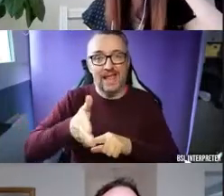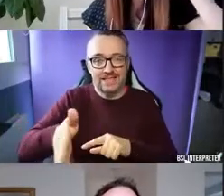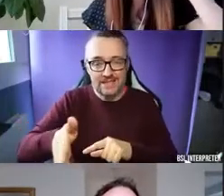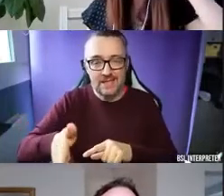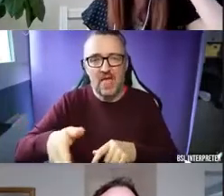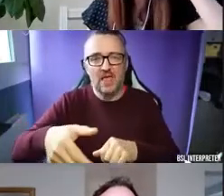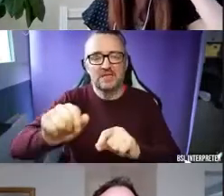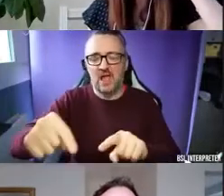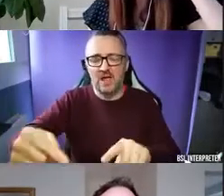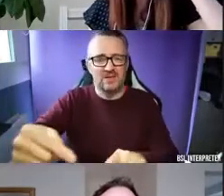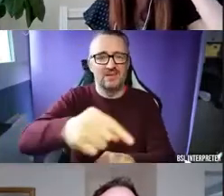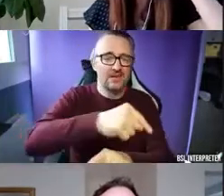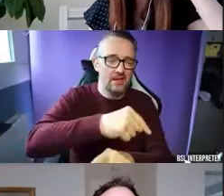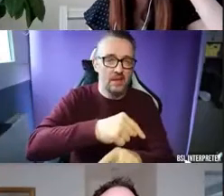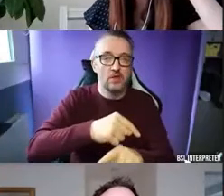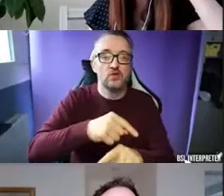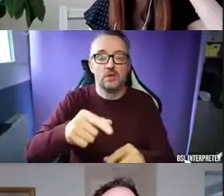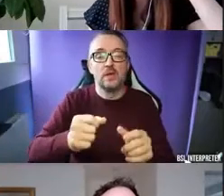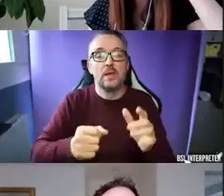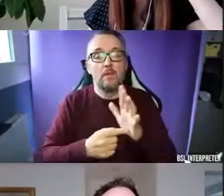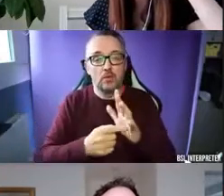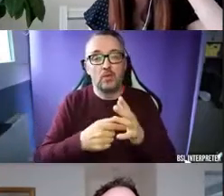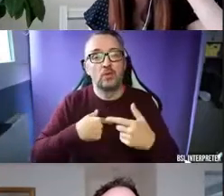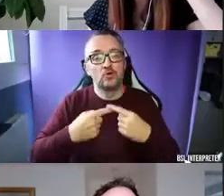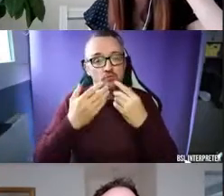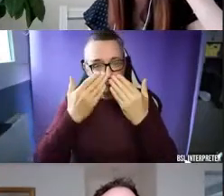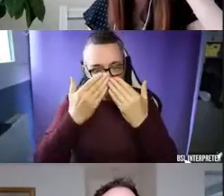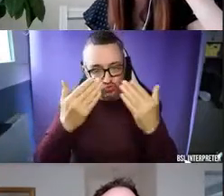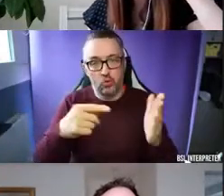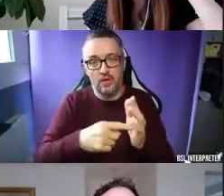journey. So it's really important that we display that information.